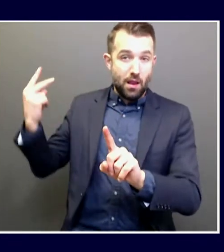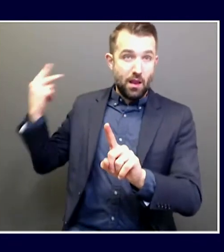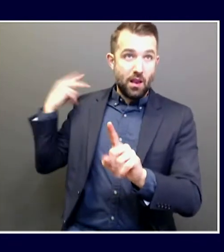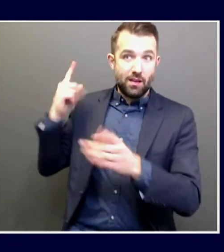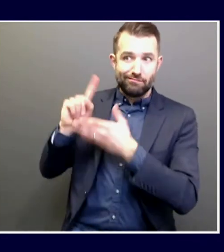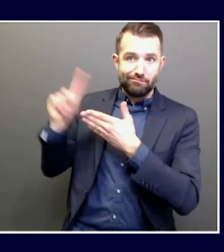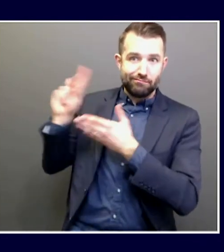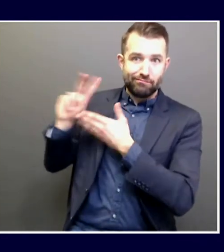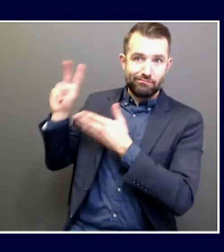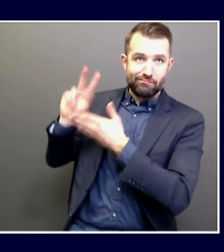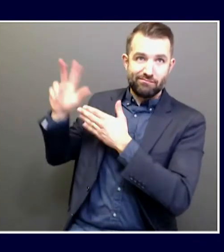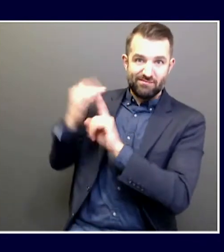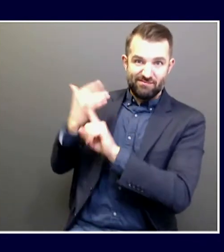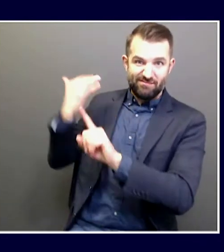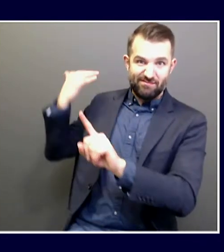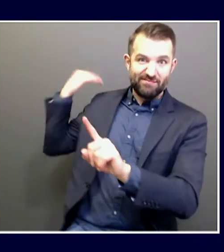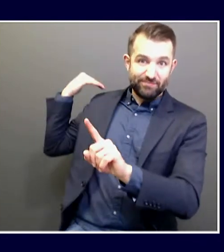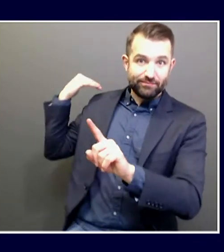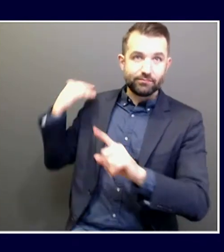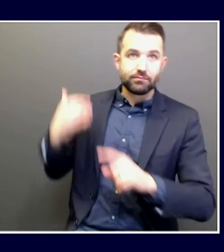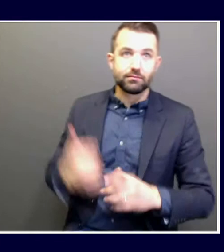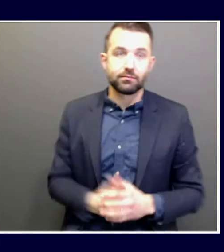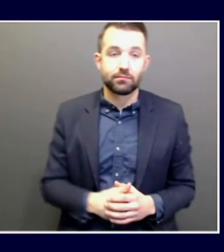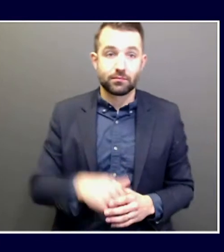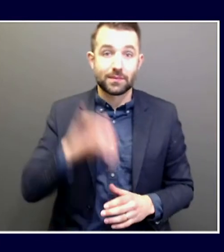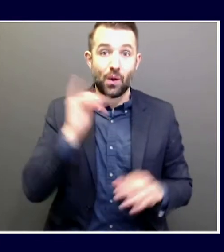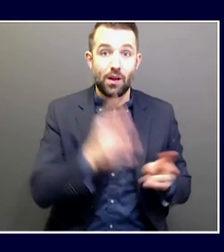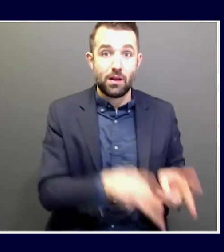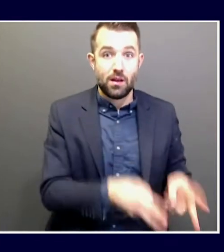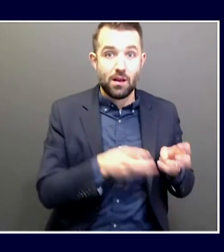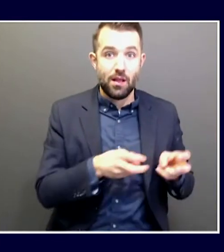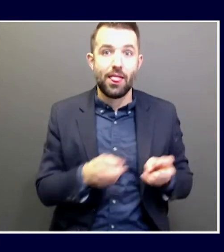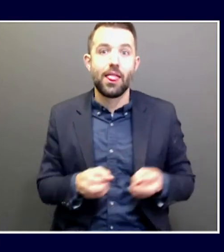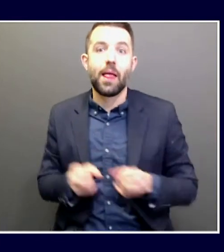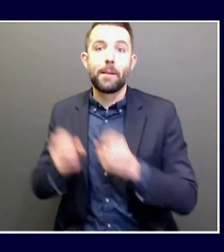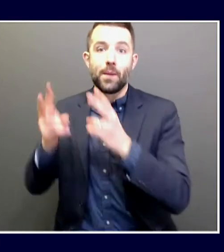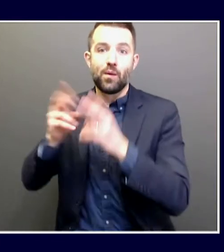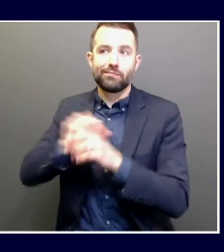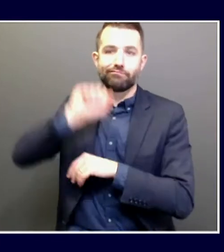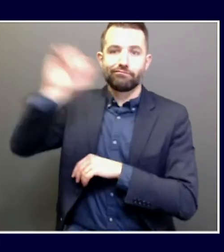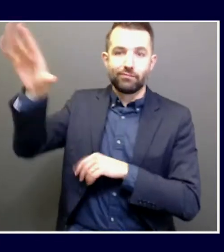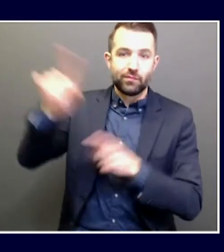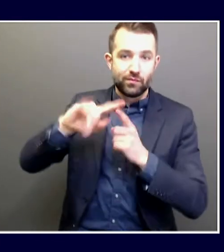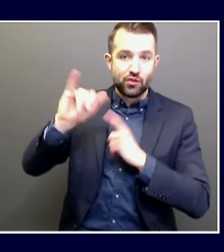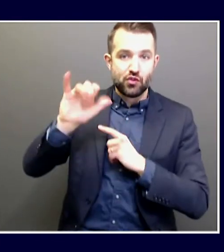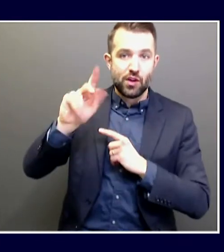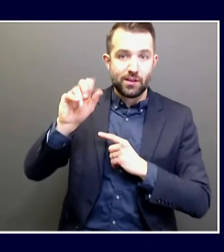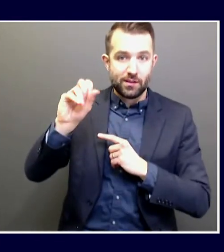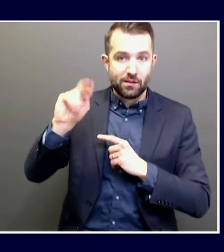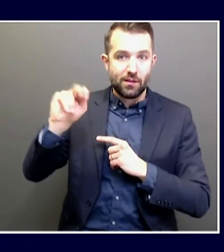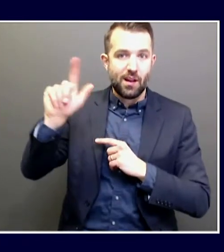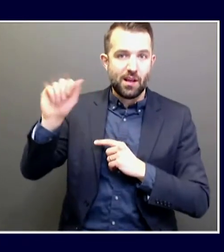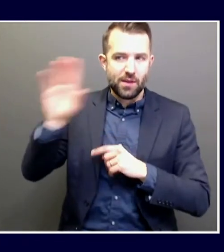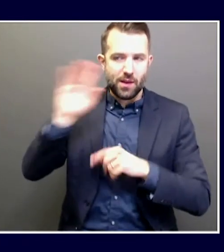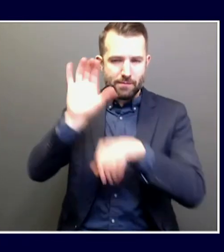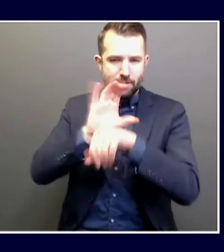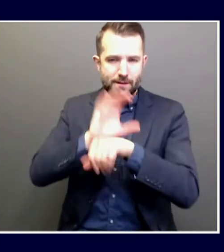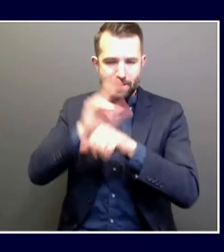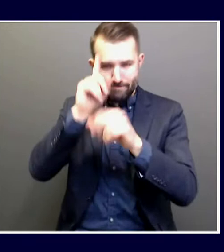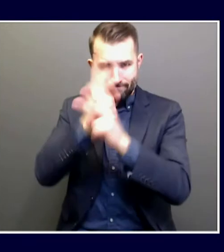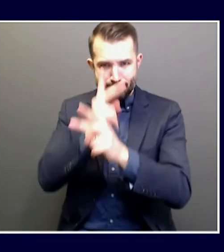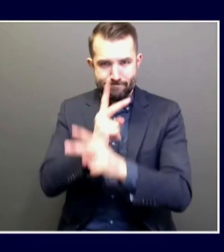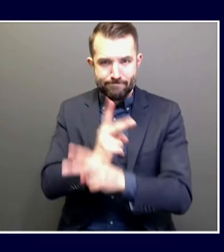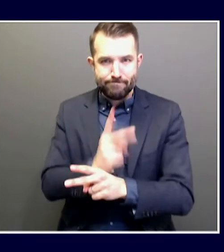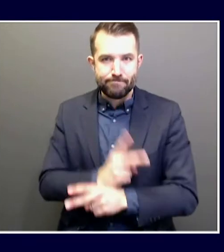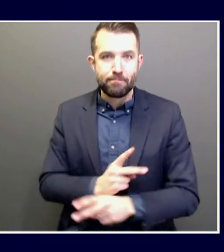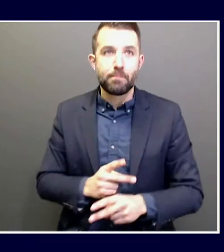samples, sending them to JAX, putting them on their supercomputers. So that's one piece that we look at for the lower bound. And then we look at the point estimates to